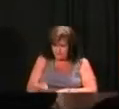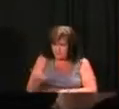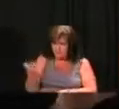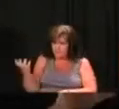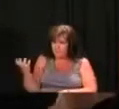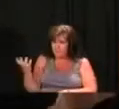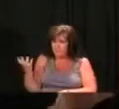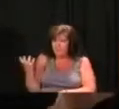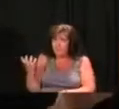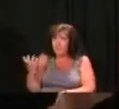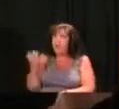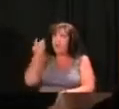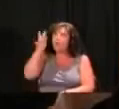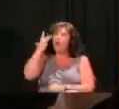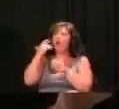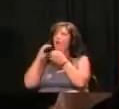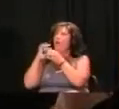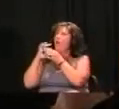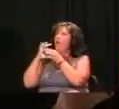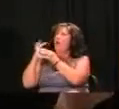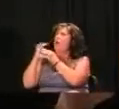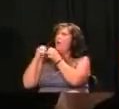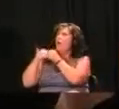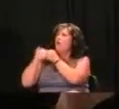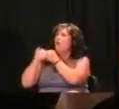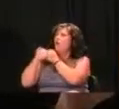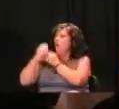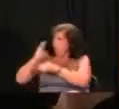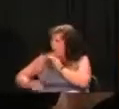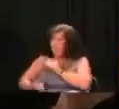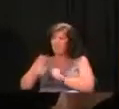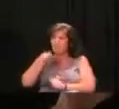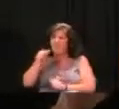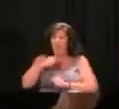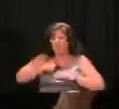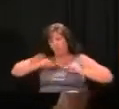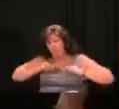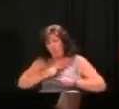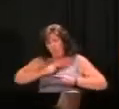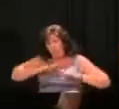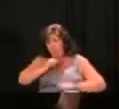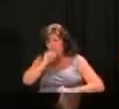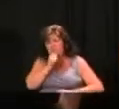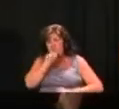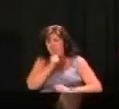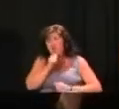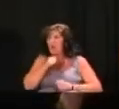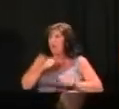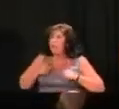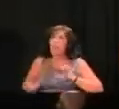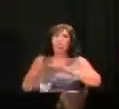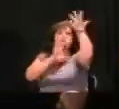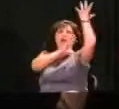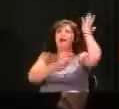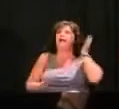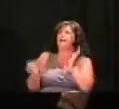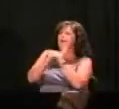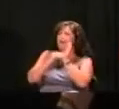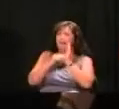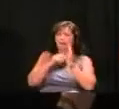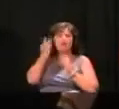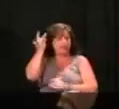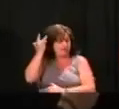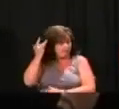Why can't this just be over? Why am I the one being tortured? How could I have screwed everything up again? Don't take a step backward now,